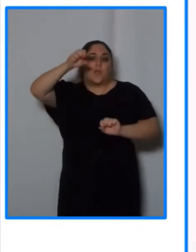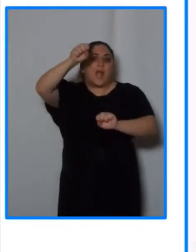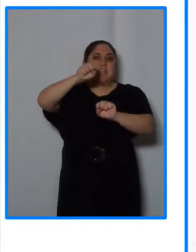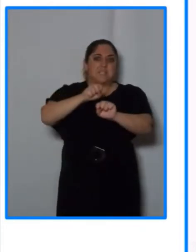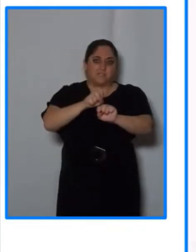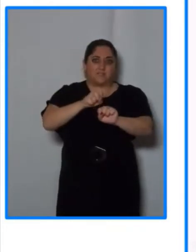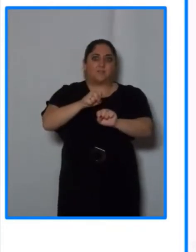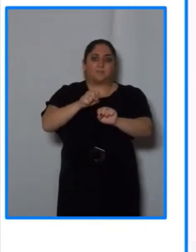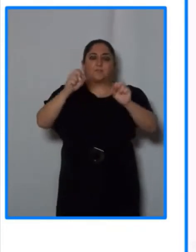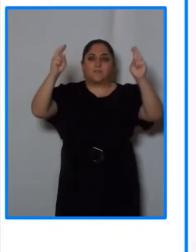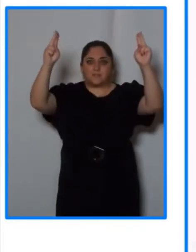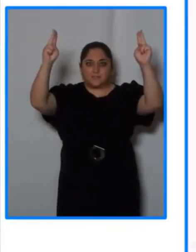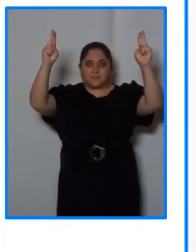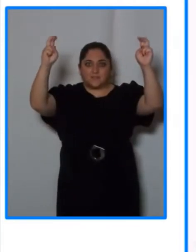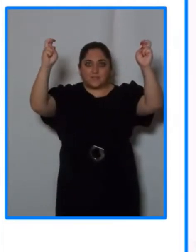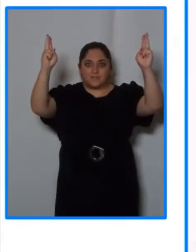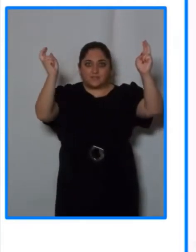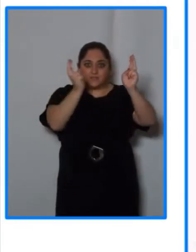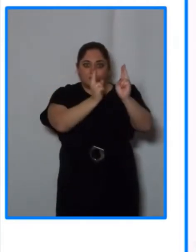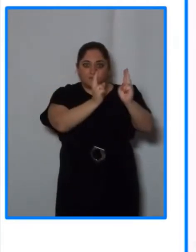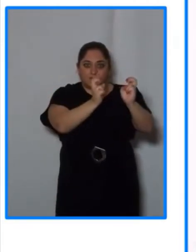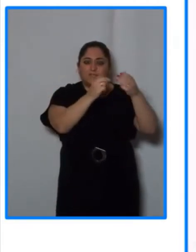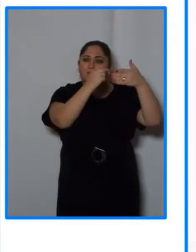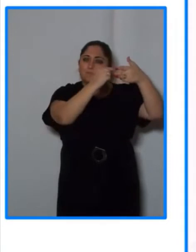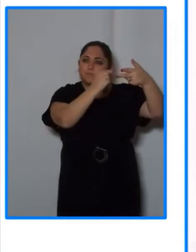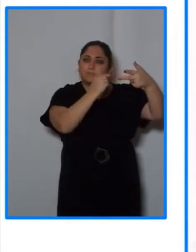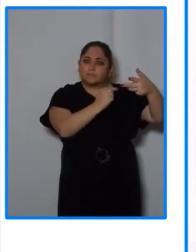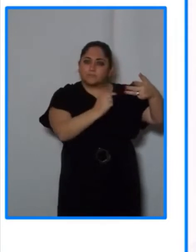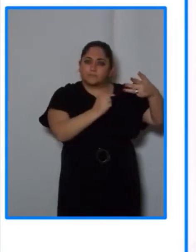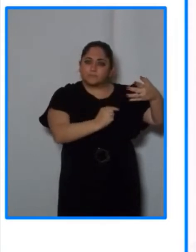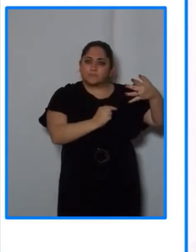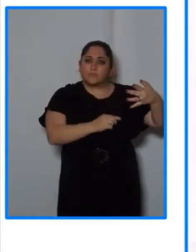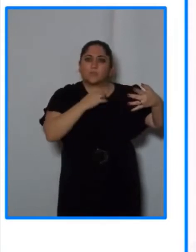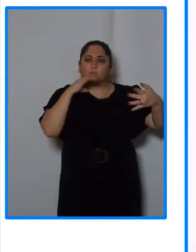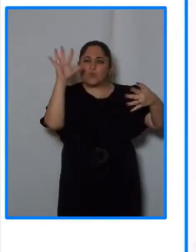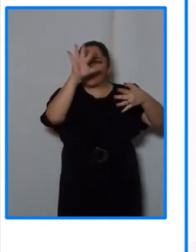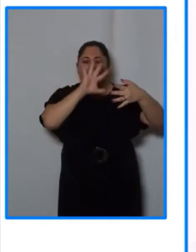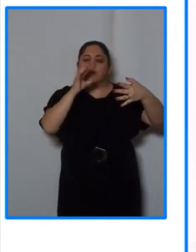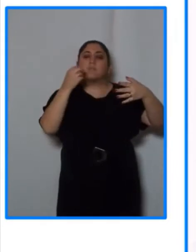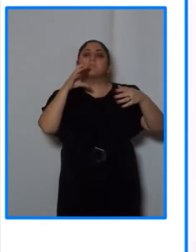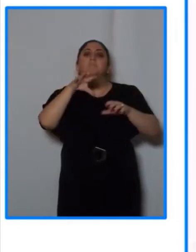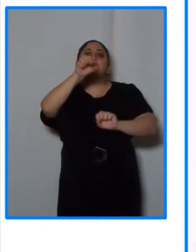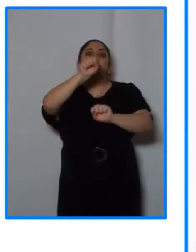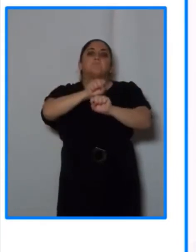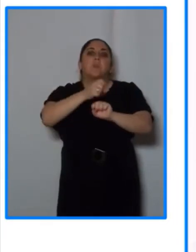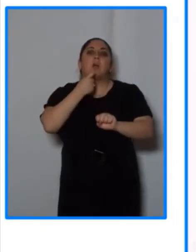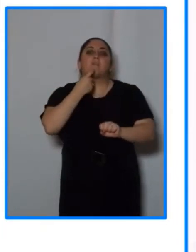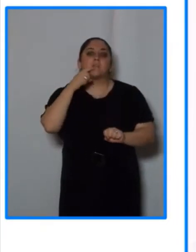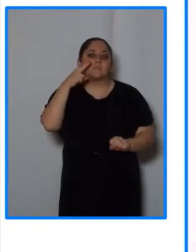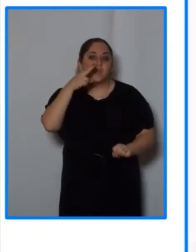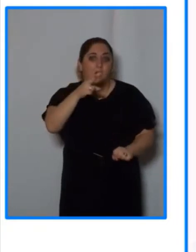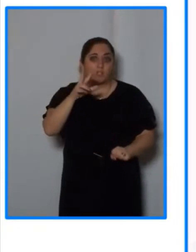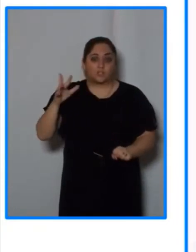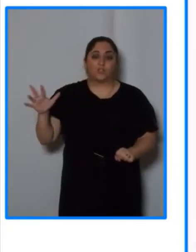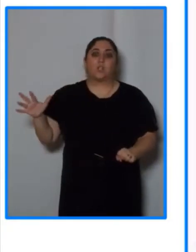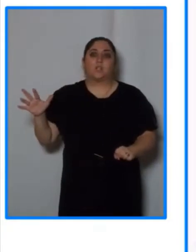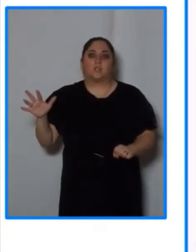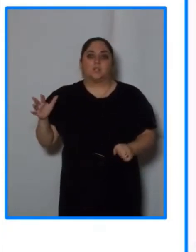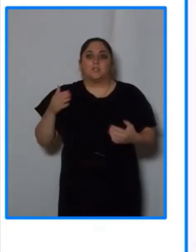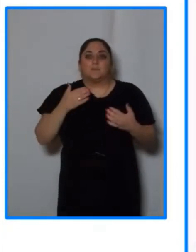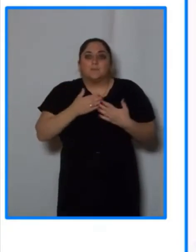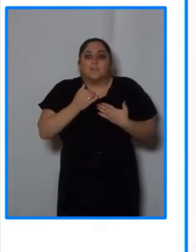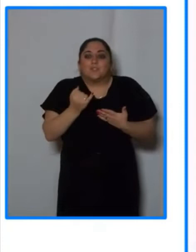using headings, subheadings, and lists for structuring information. It helps people to easily scan the page to see the